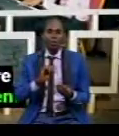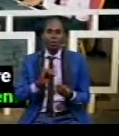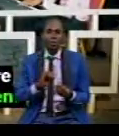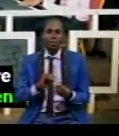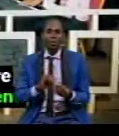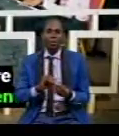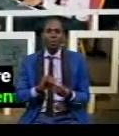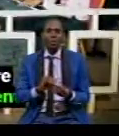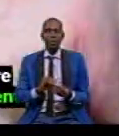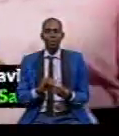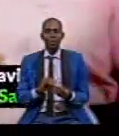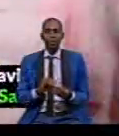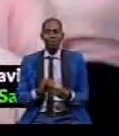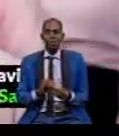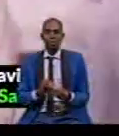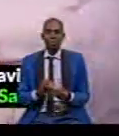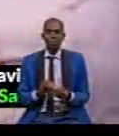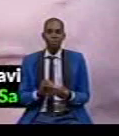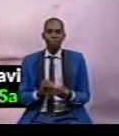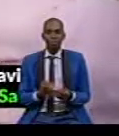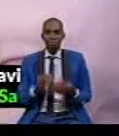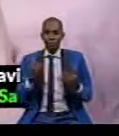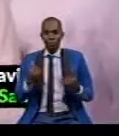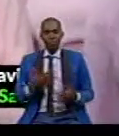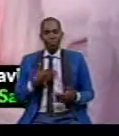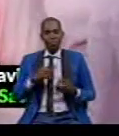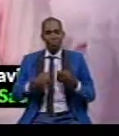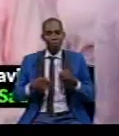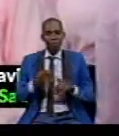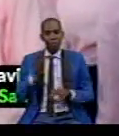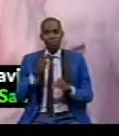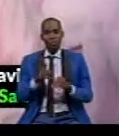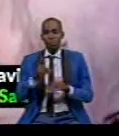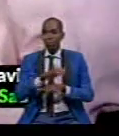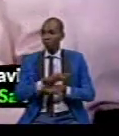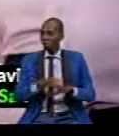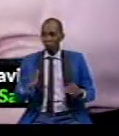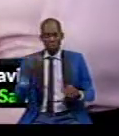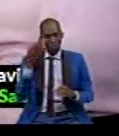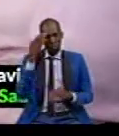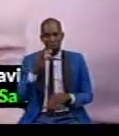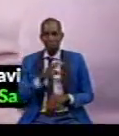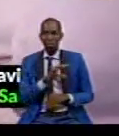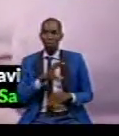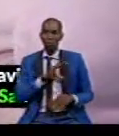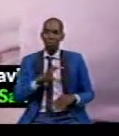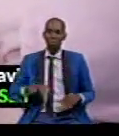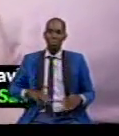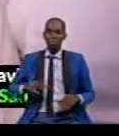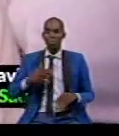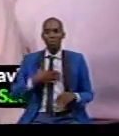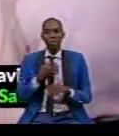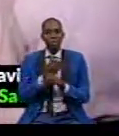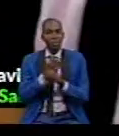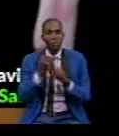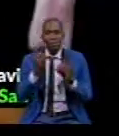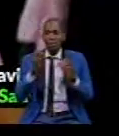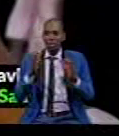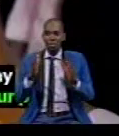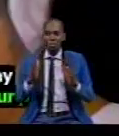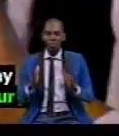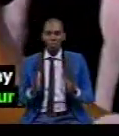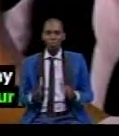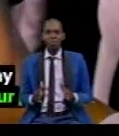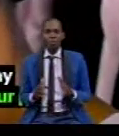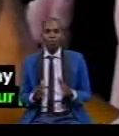3. Matthew chapter 18, verse 3, and said, "Verily I say unto you, except ye